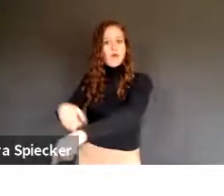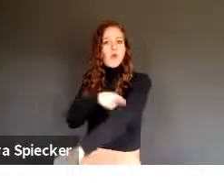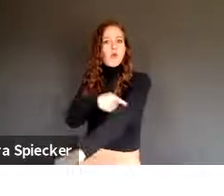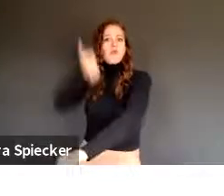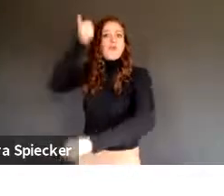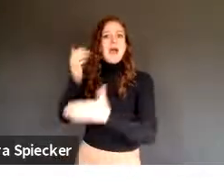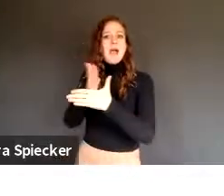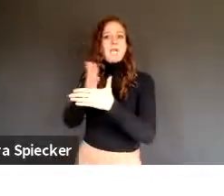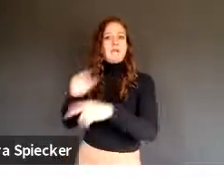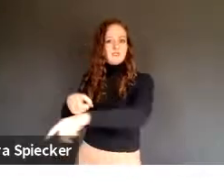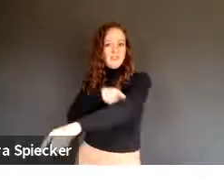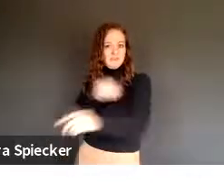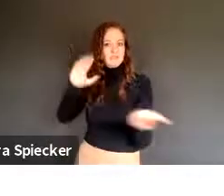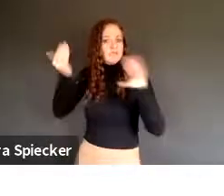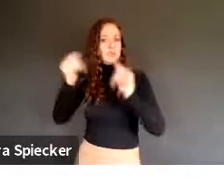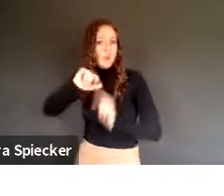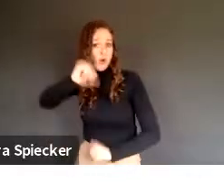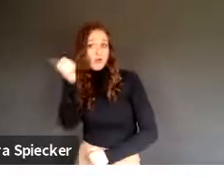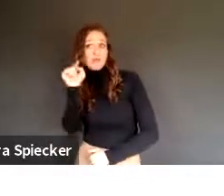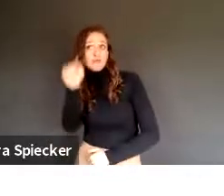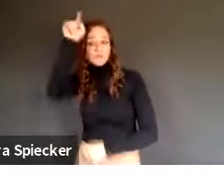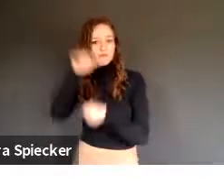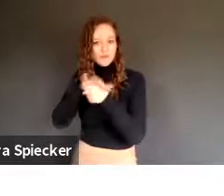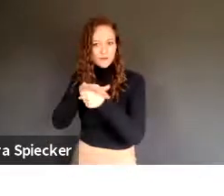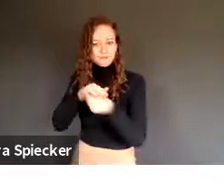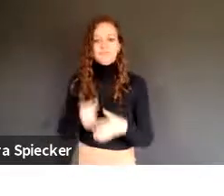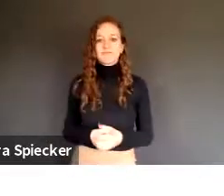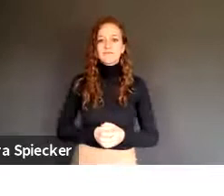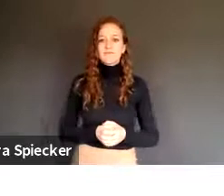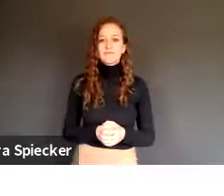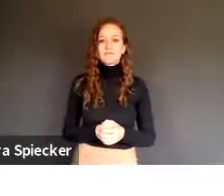had longer average lengths than other regions.